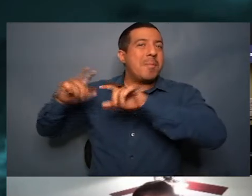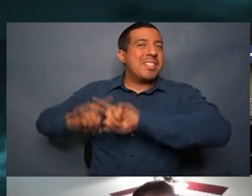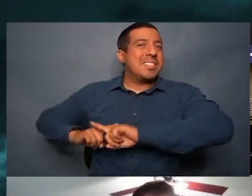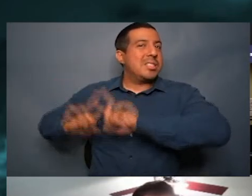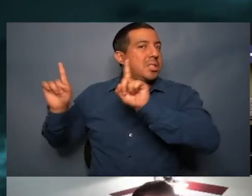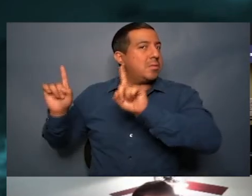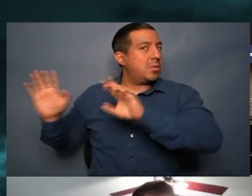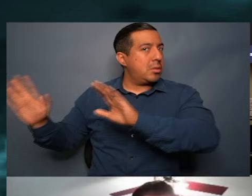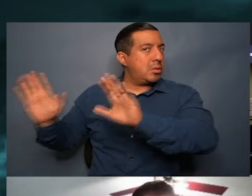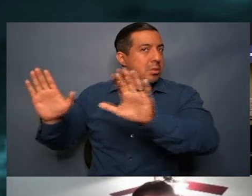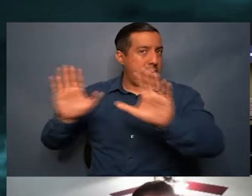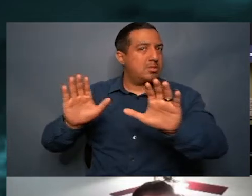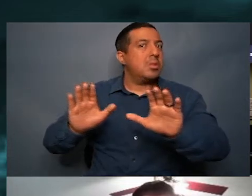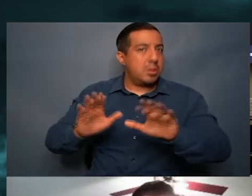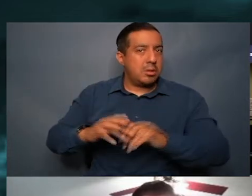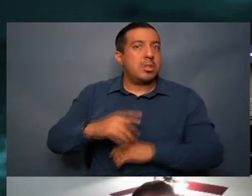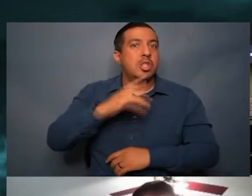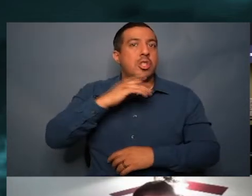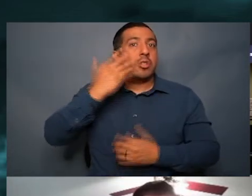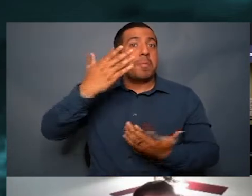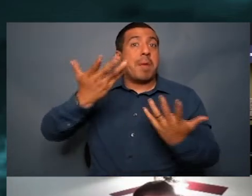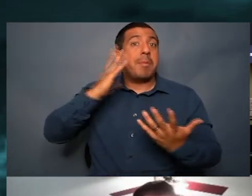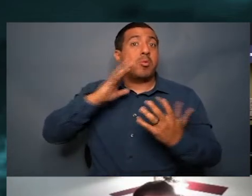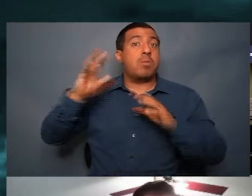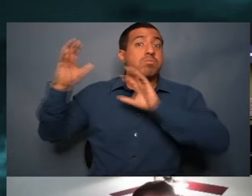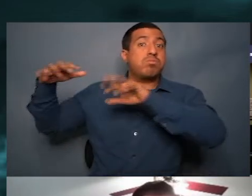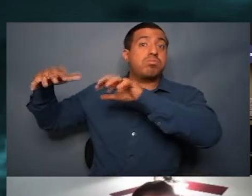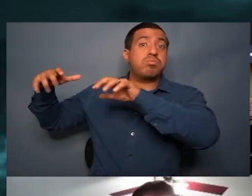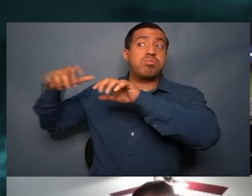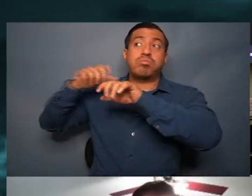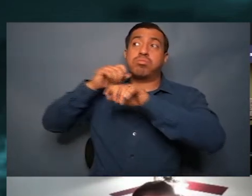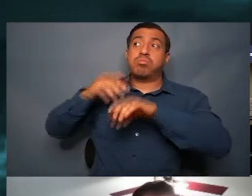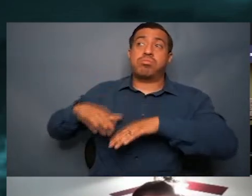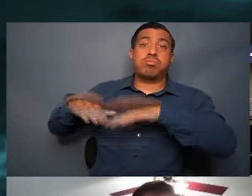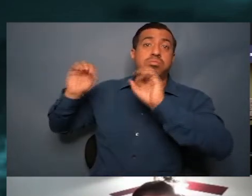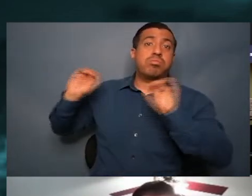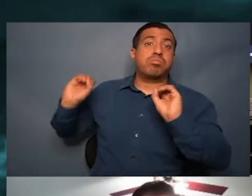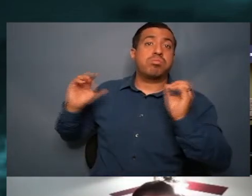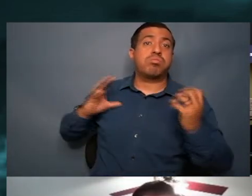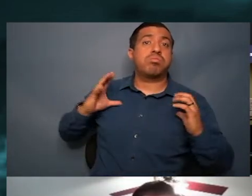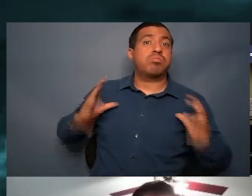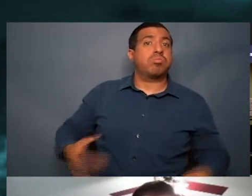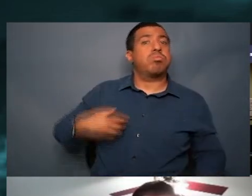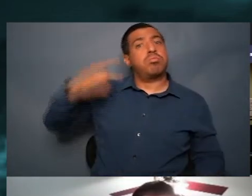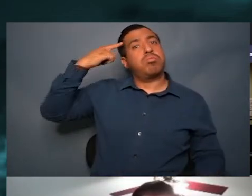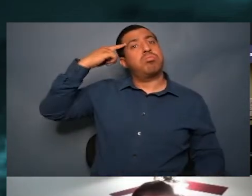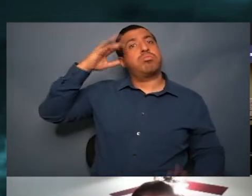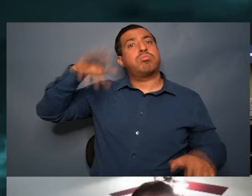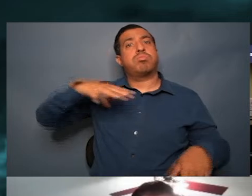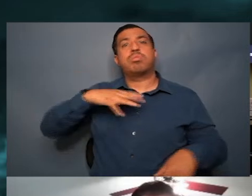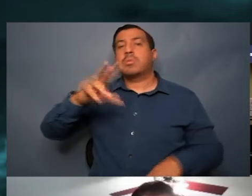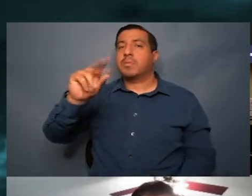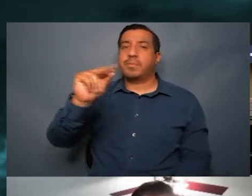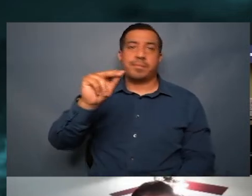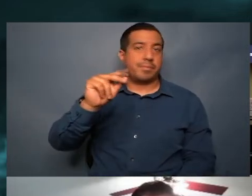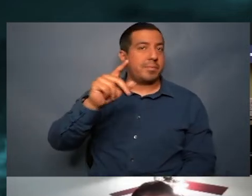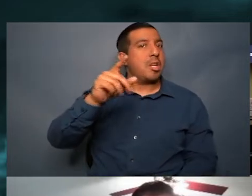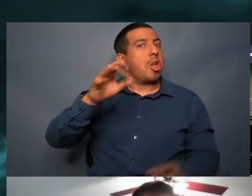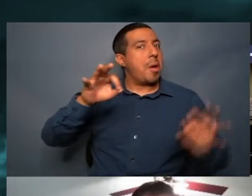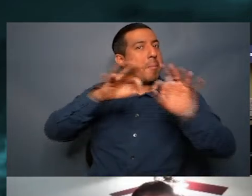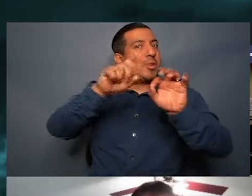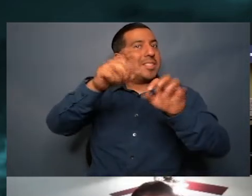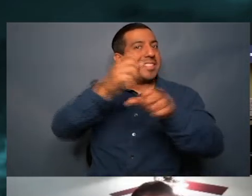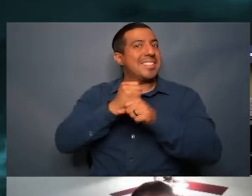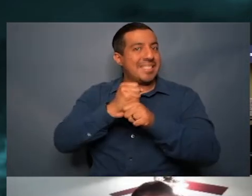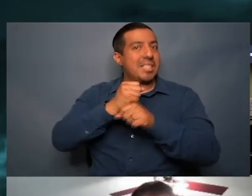high water with one storm and absolutely no water with another storm. And so it's imperative that everybody has flood insurance here. Only